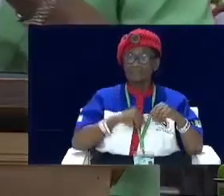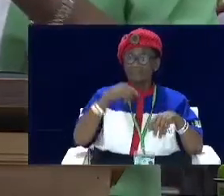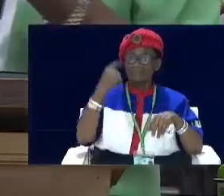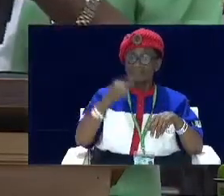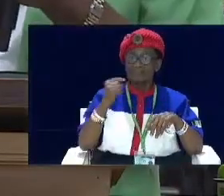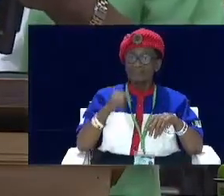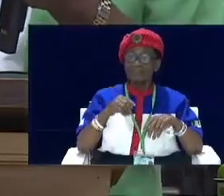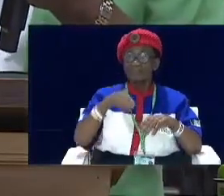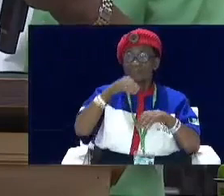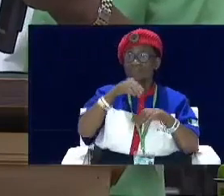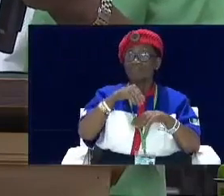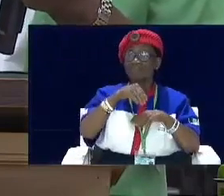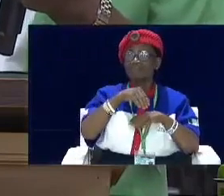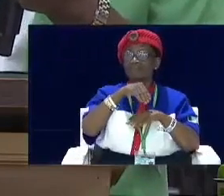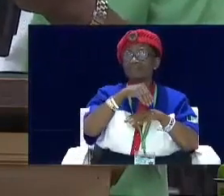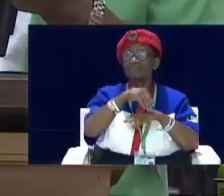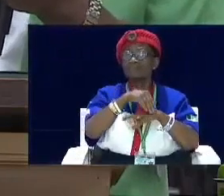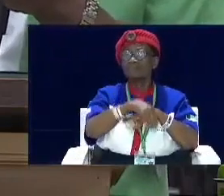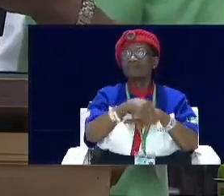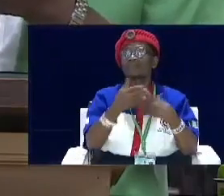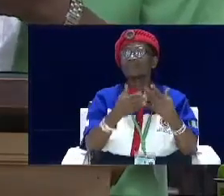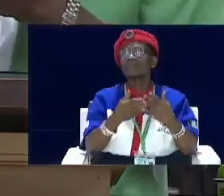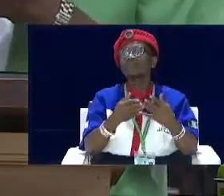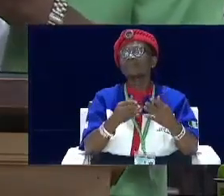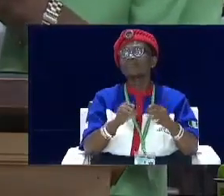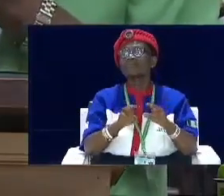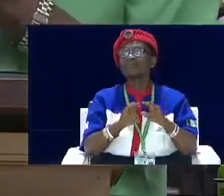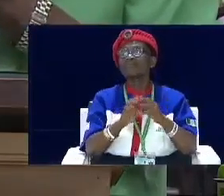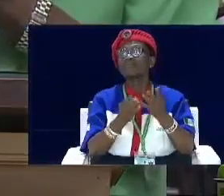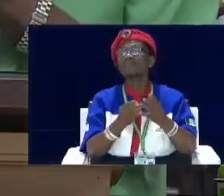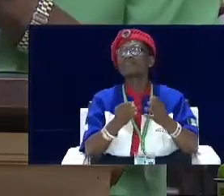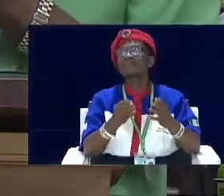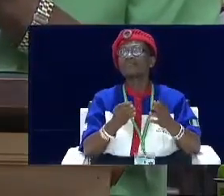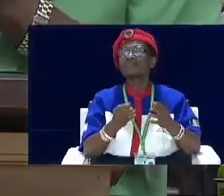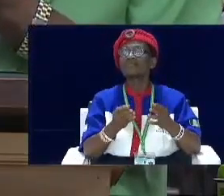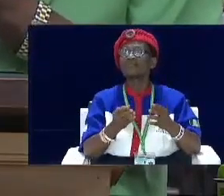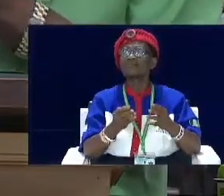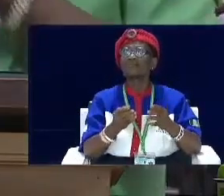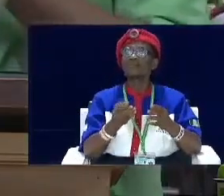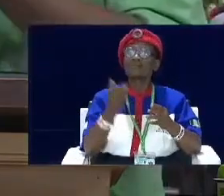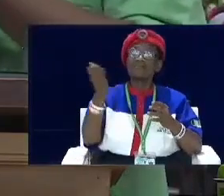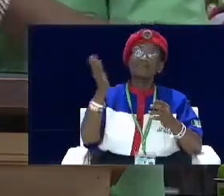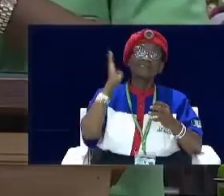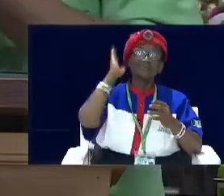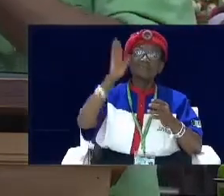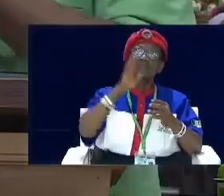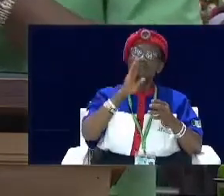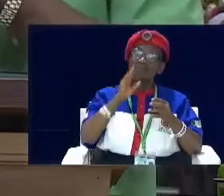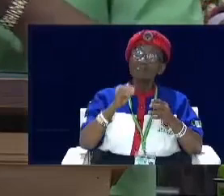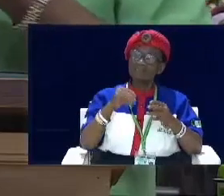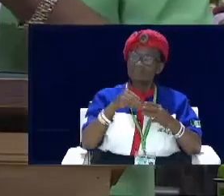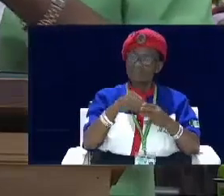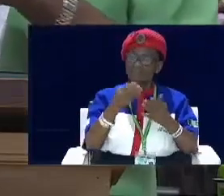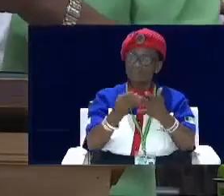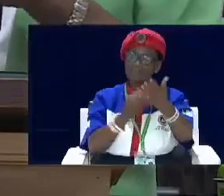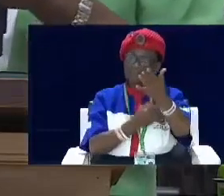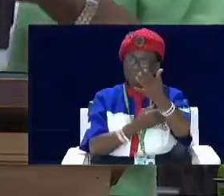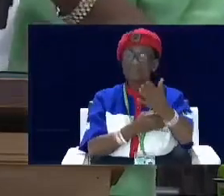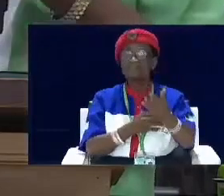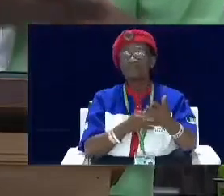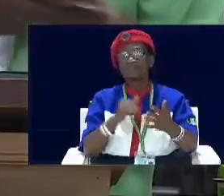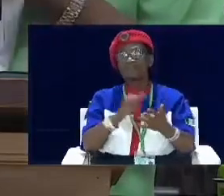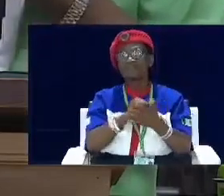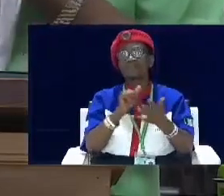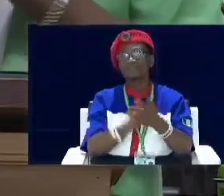on Sunday morning. Àárọ̀ ọjọ́ Sunday, kò kí ń sí àwọn tí ń jó lóru níbẹ̀. Those who come there to drink,